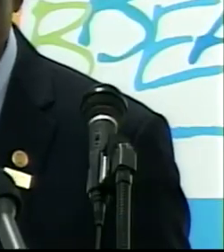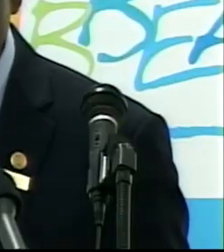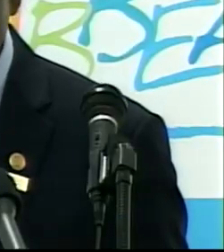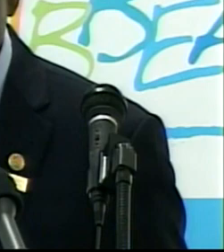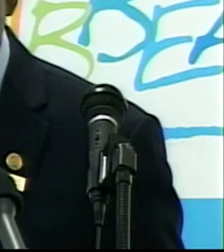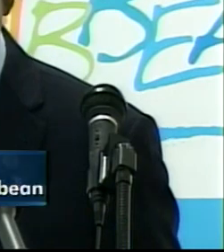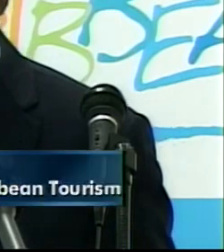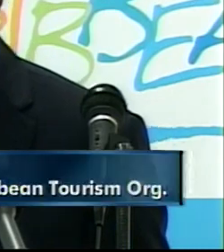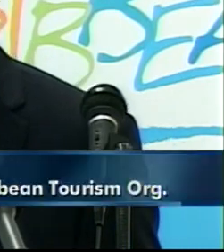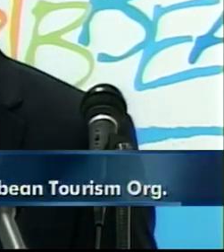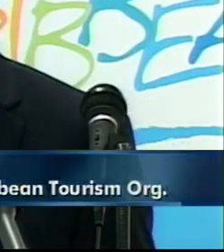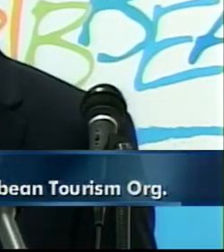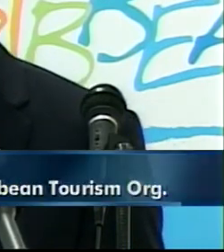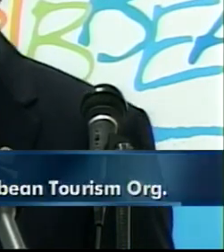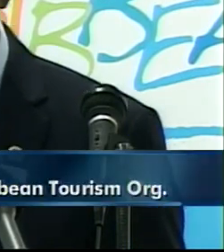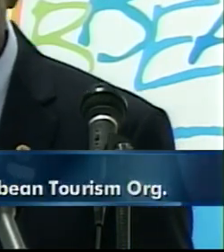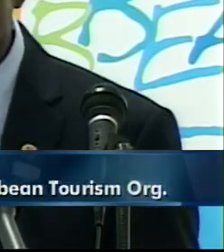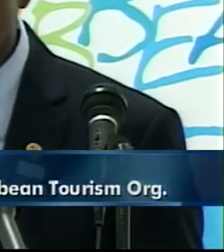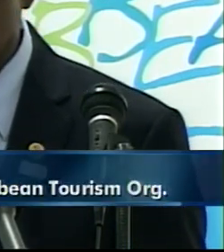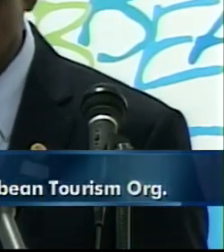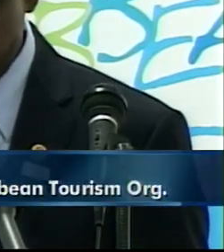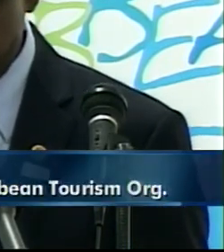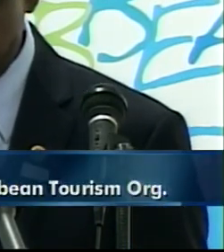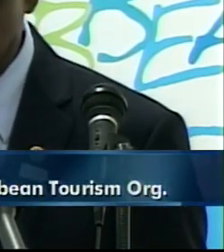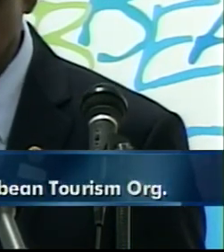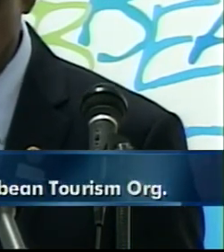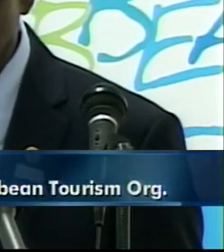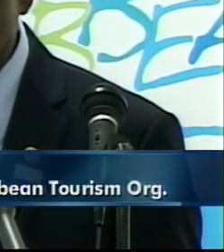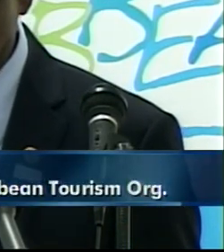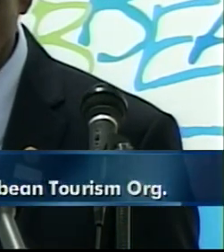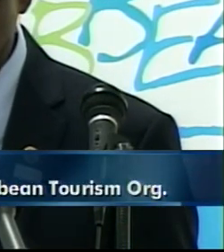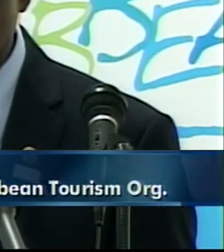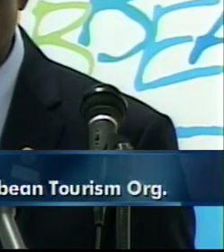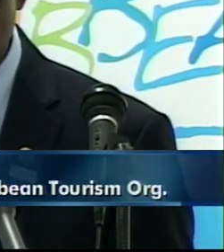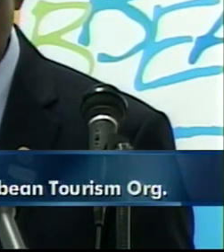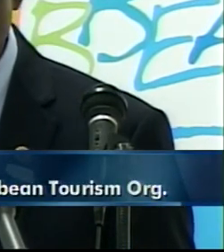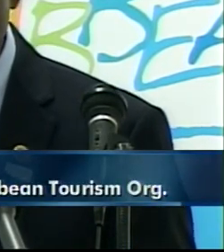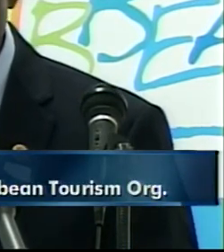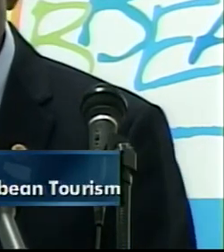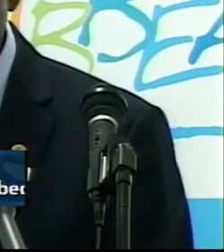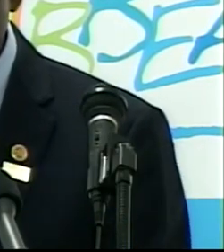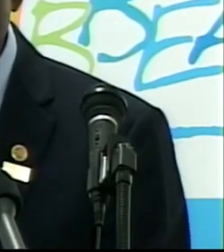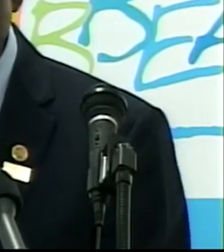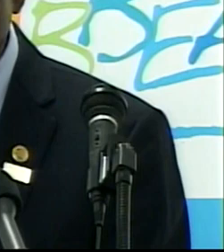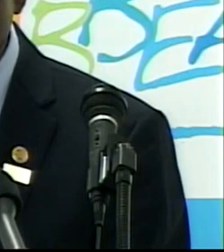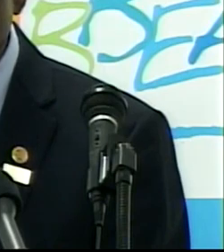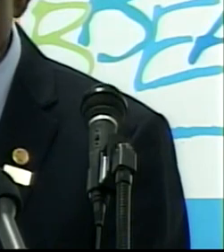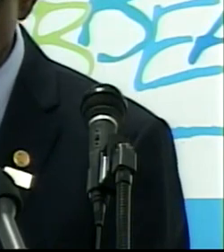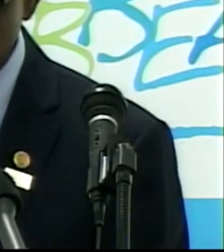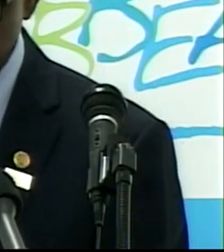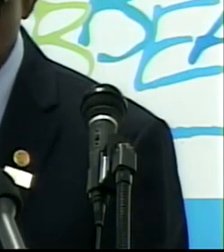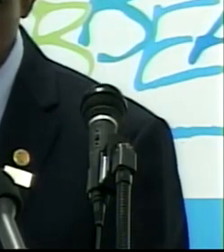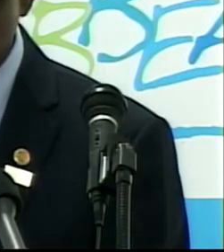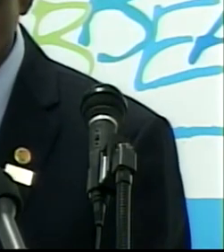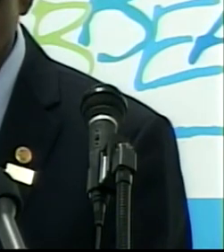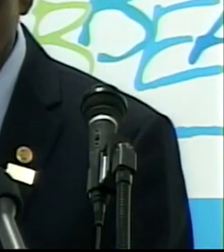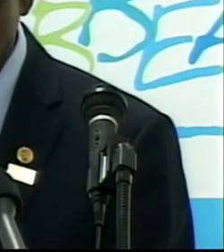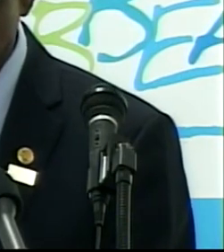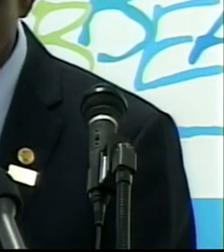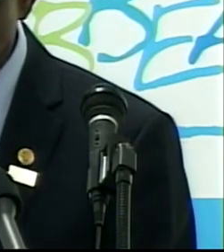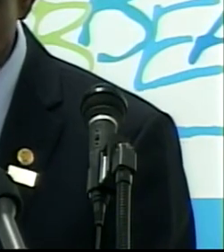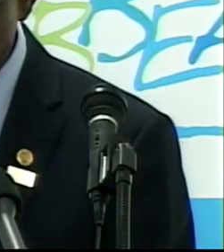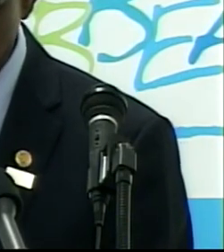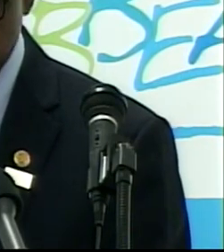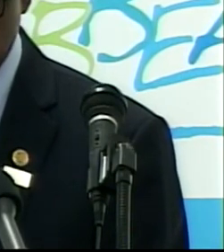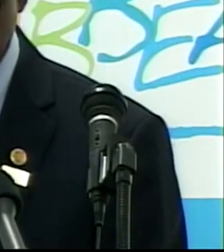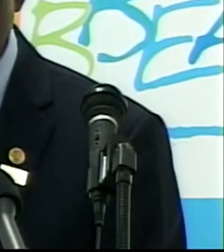the #1 cruise destination worldwide, the 2015-2016 Cruise Industry News Annual Report is suggesting